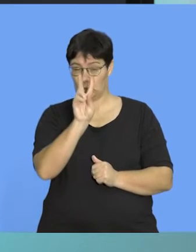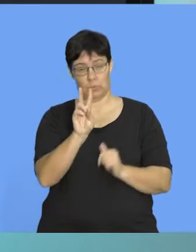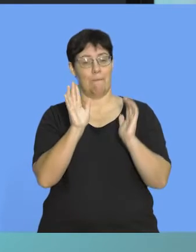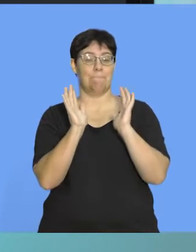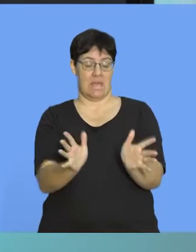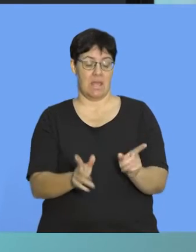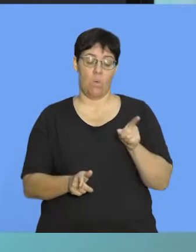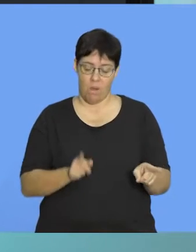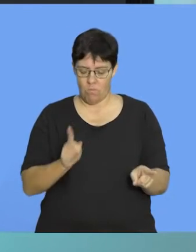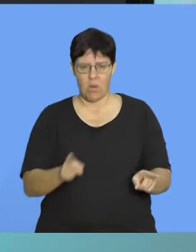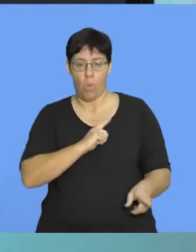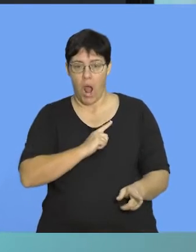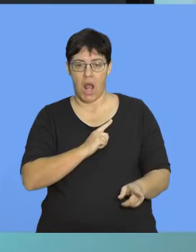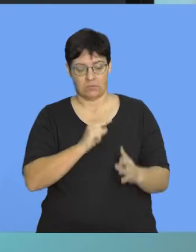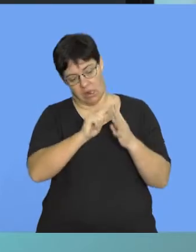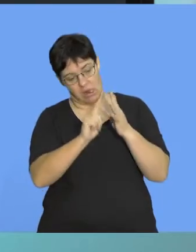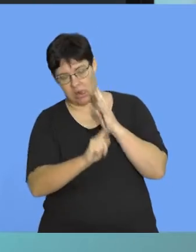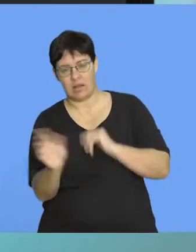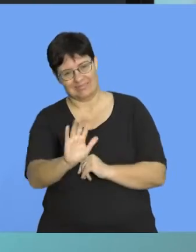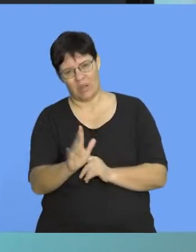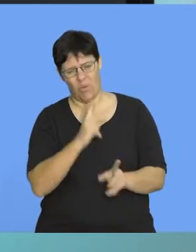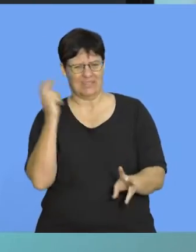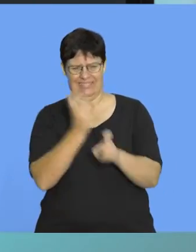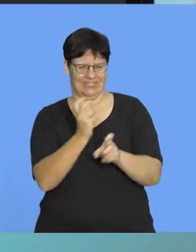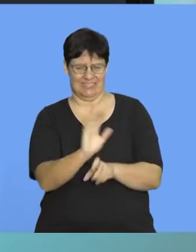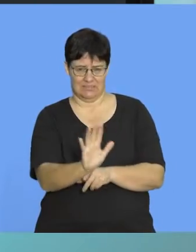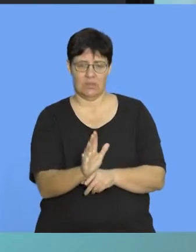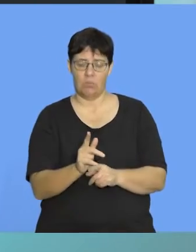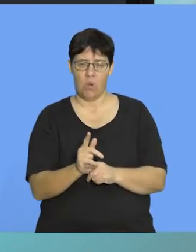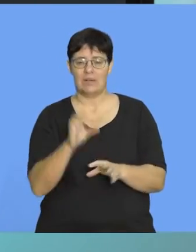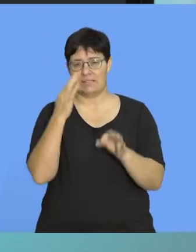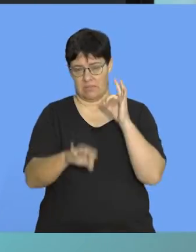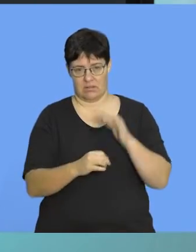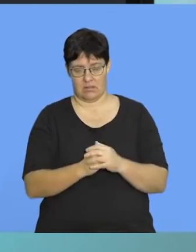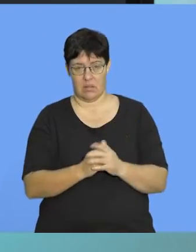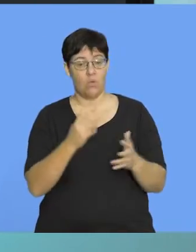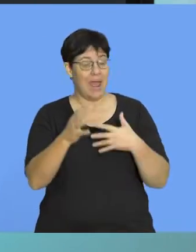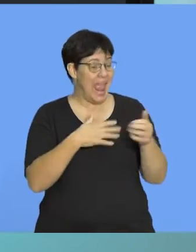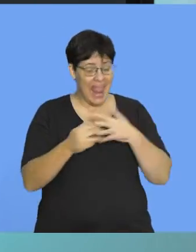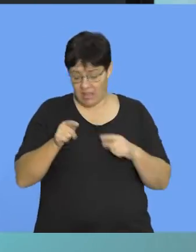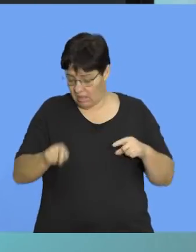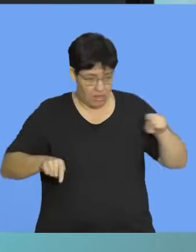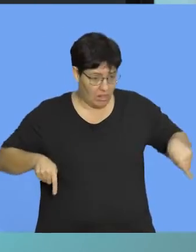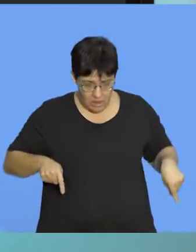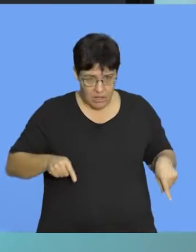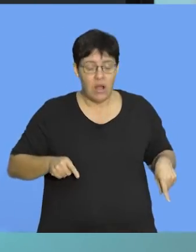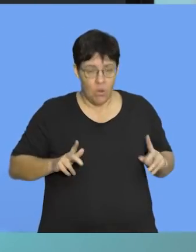we want to simplify it. Remember that you are attracted to everything around you,